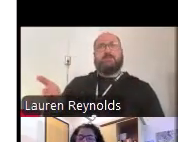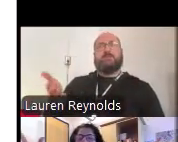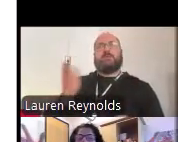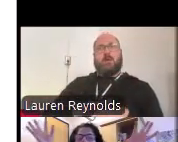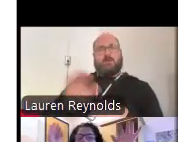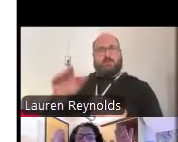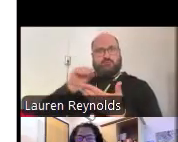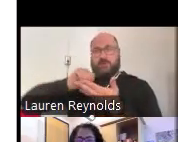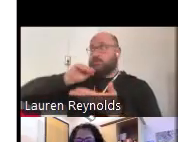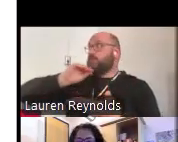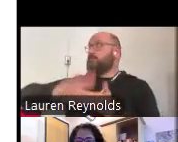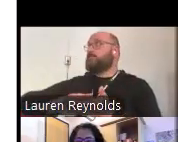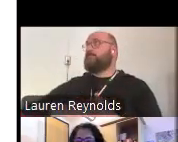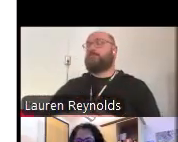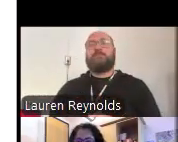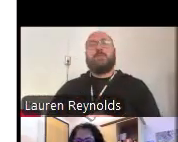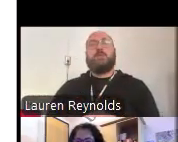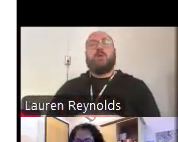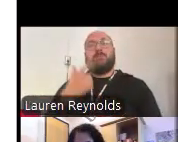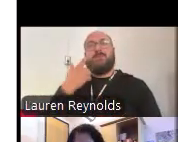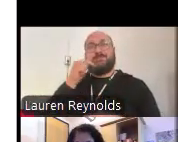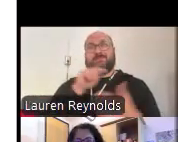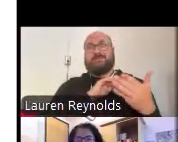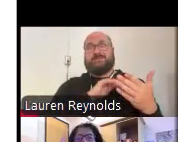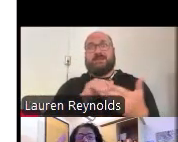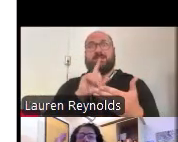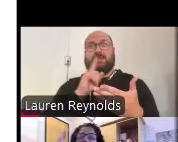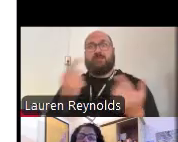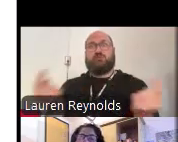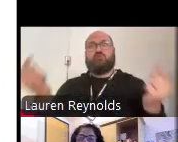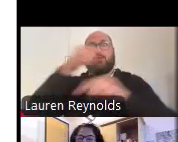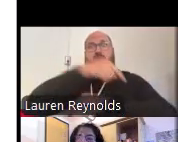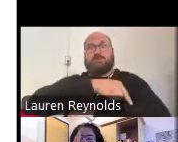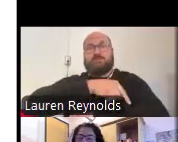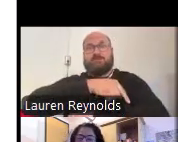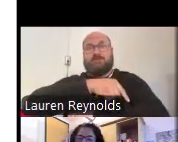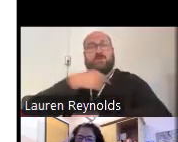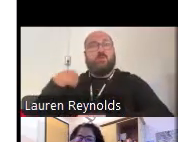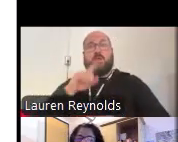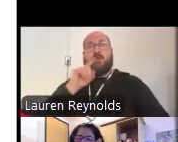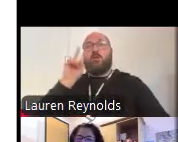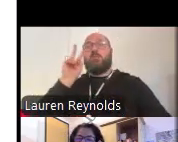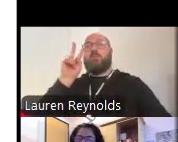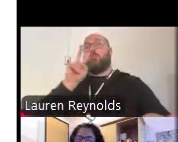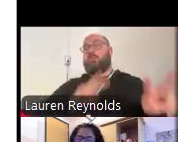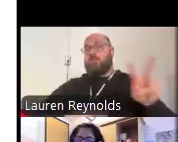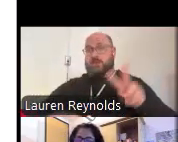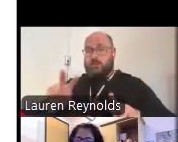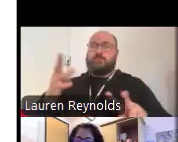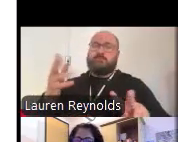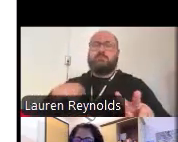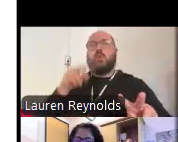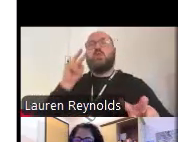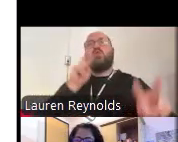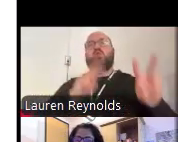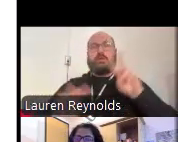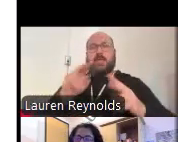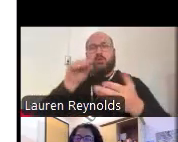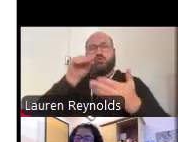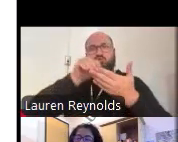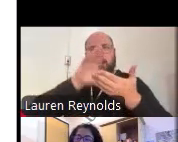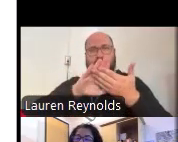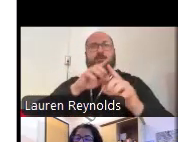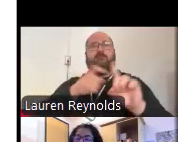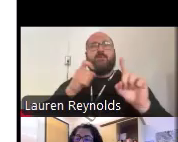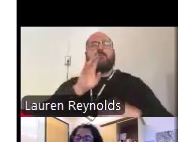again, because the study is cross-sectional, and we're looking at records from 4-year-old children